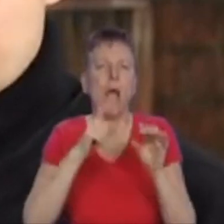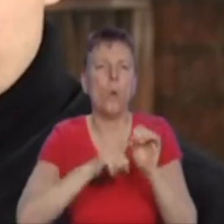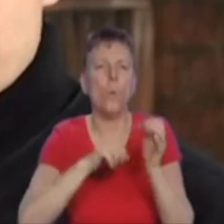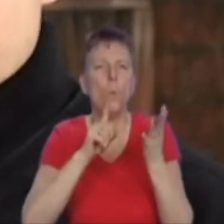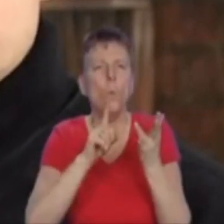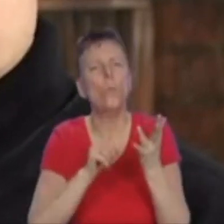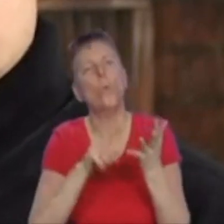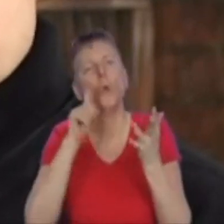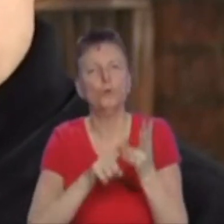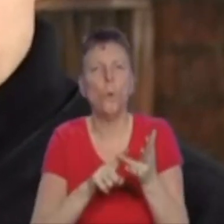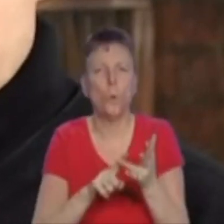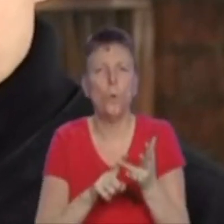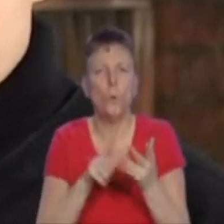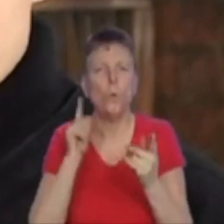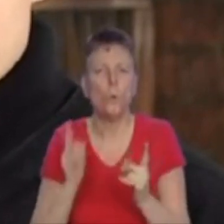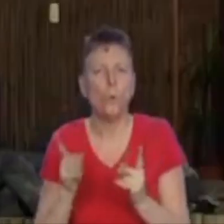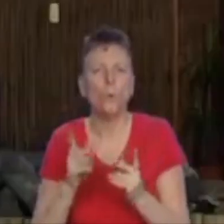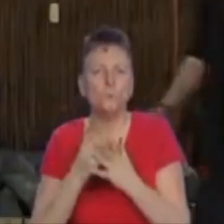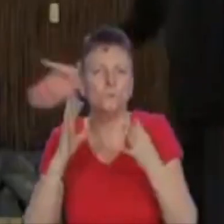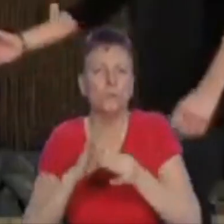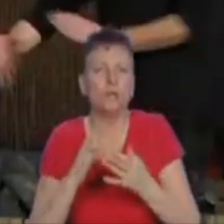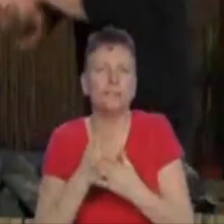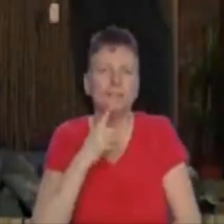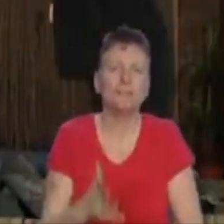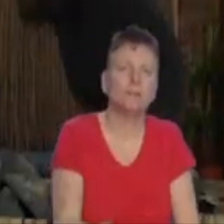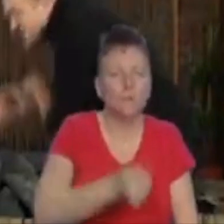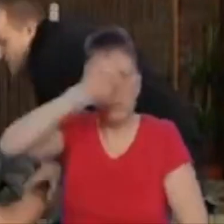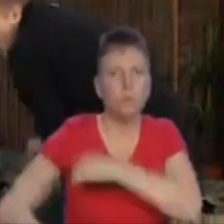think's been compromised, and we're going to take him down with a handshake. Hey, man.